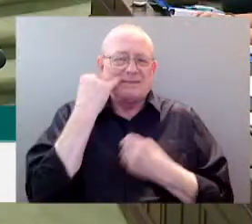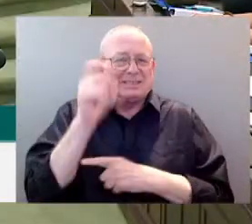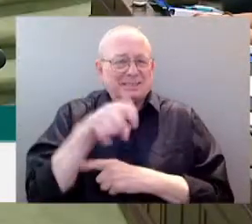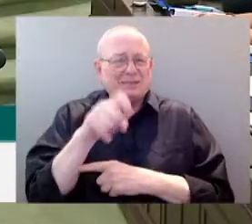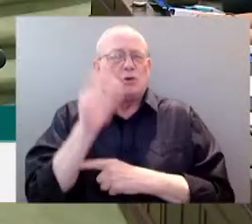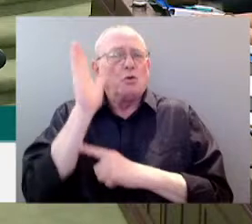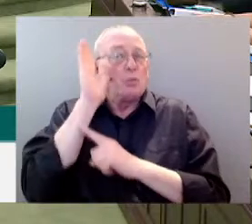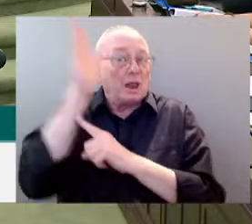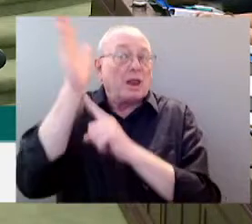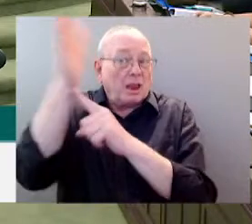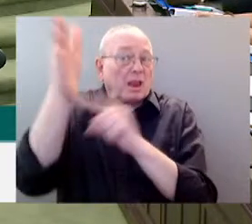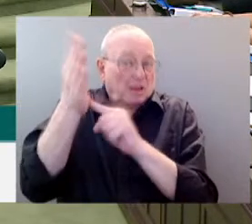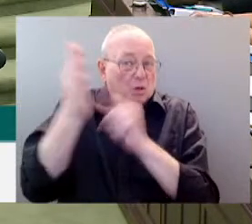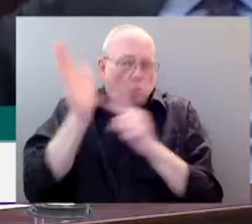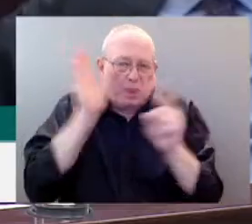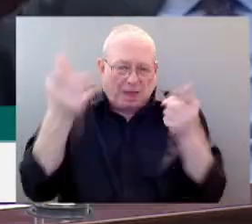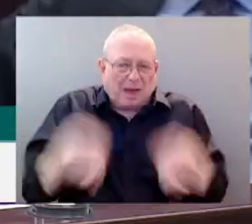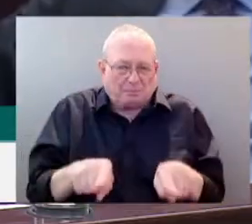leader of the